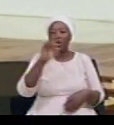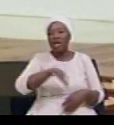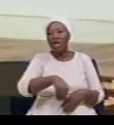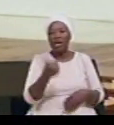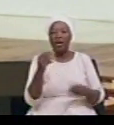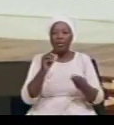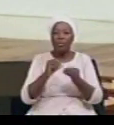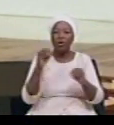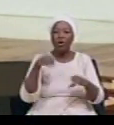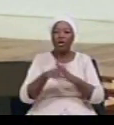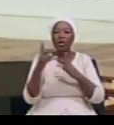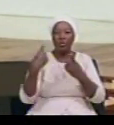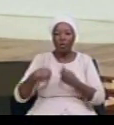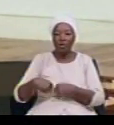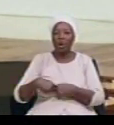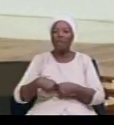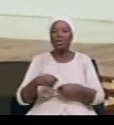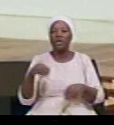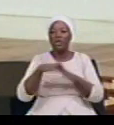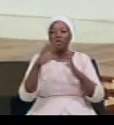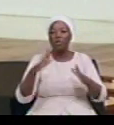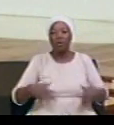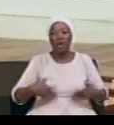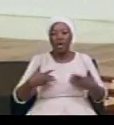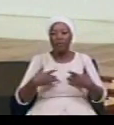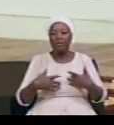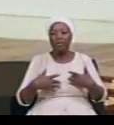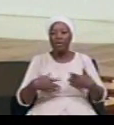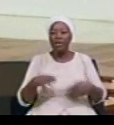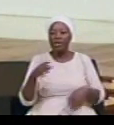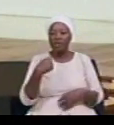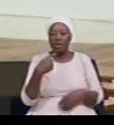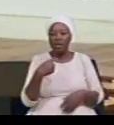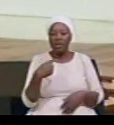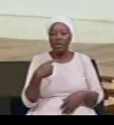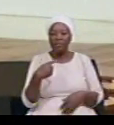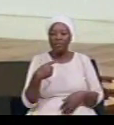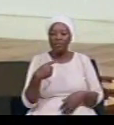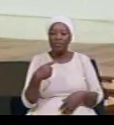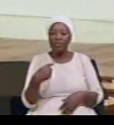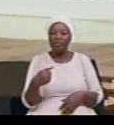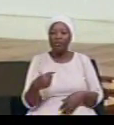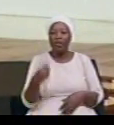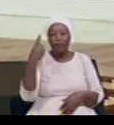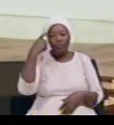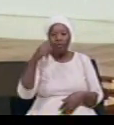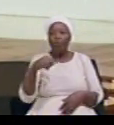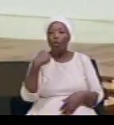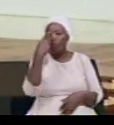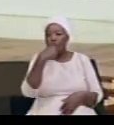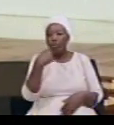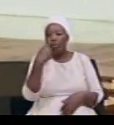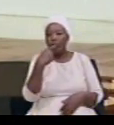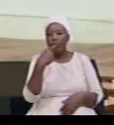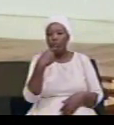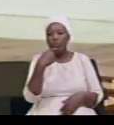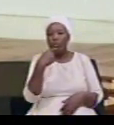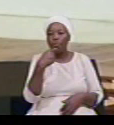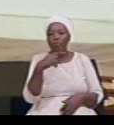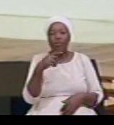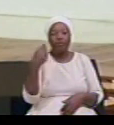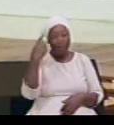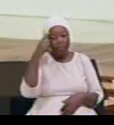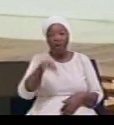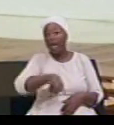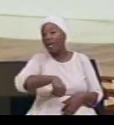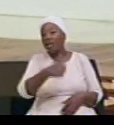your heart, in your life. It says, for whosoever eateth